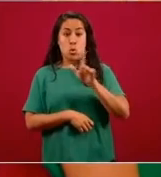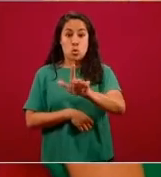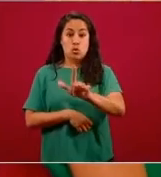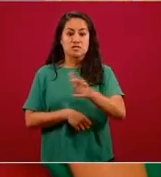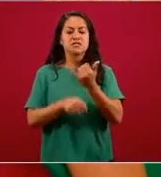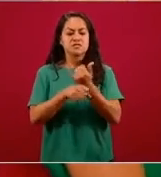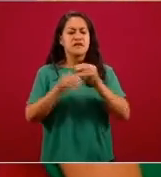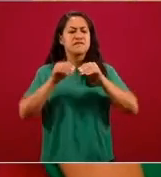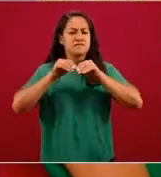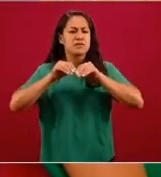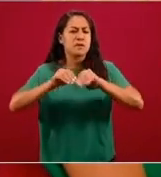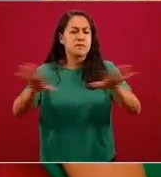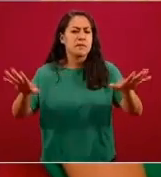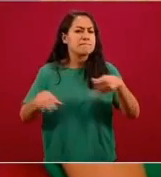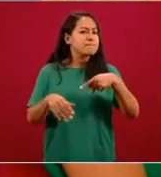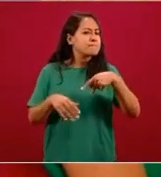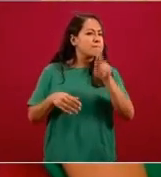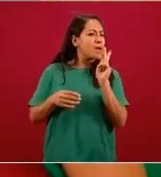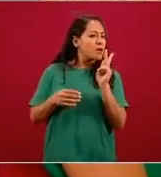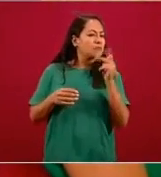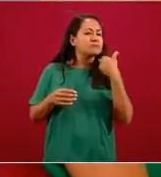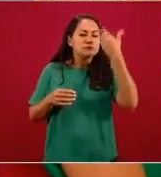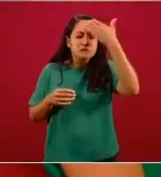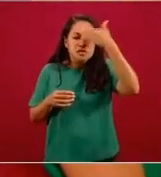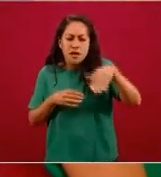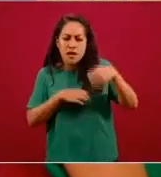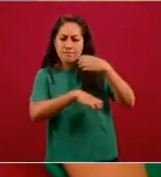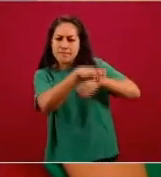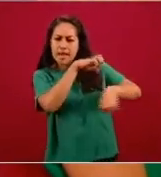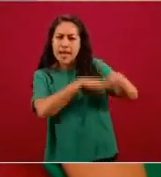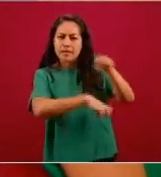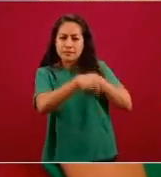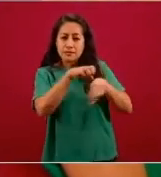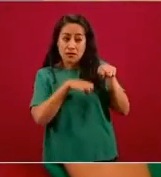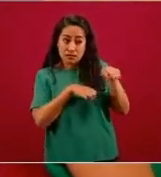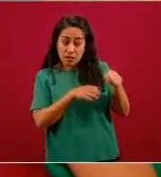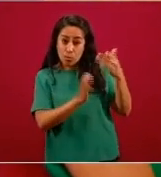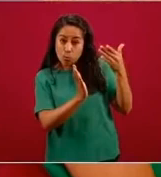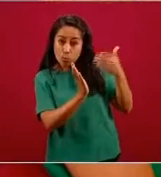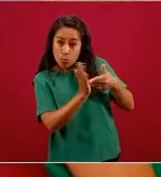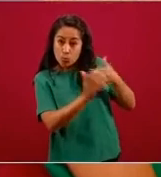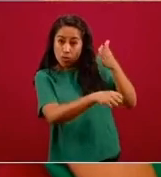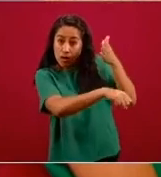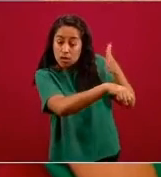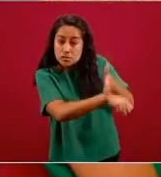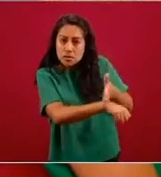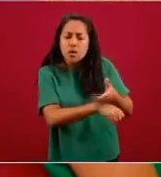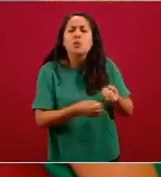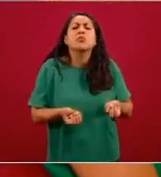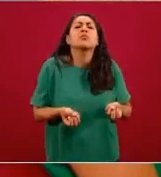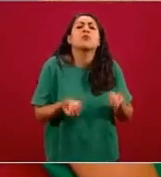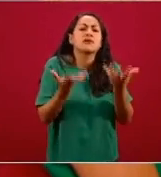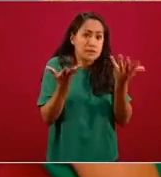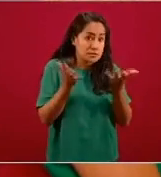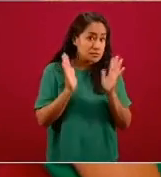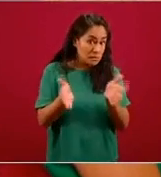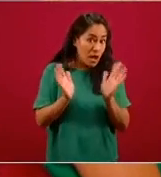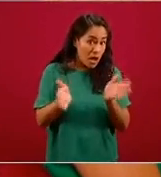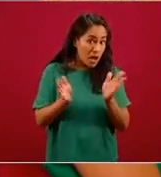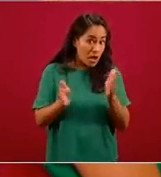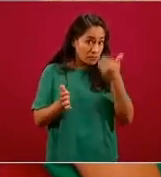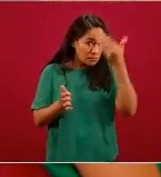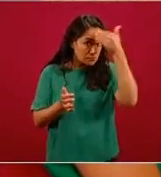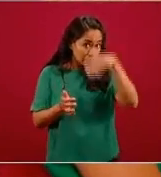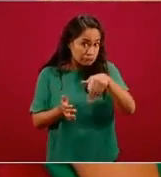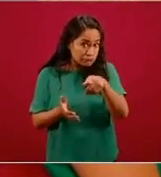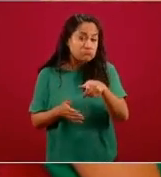businesses that is going to be presented on Monday, do you have information about what companies have been sanctioned or who has received